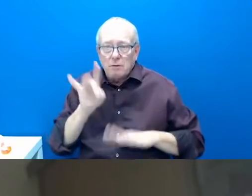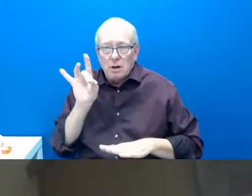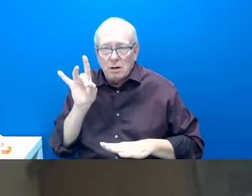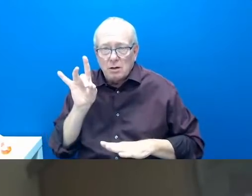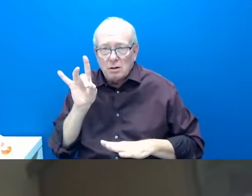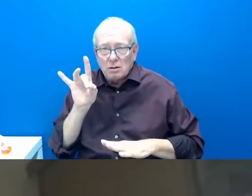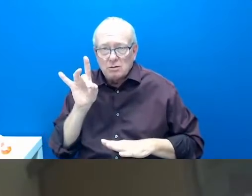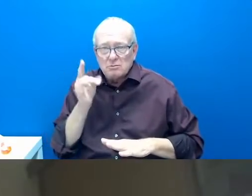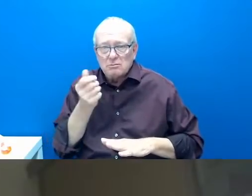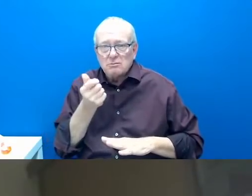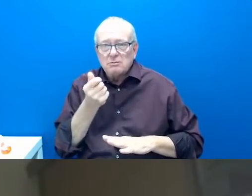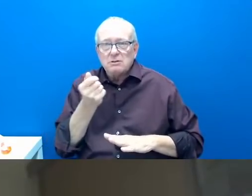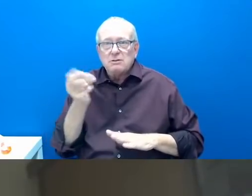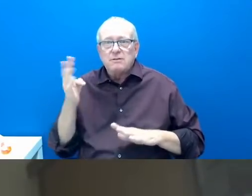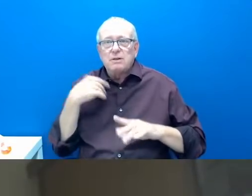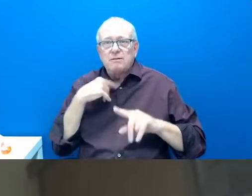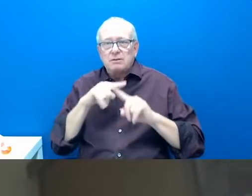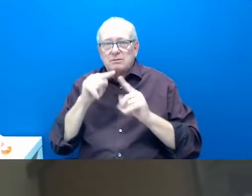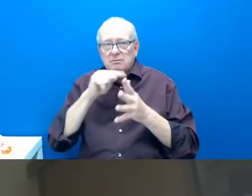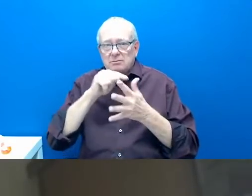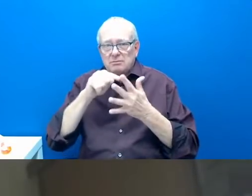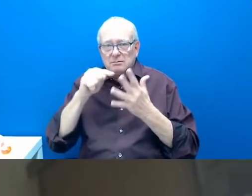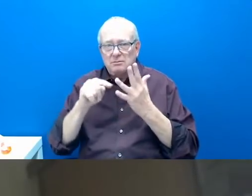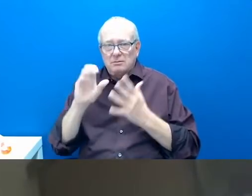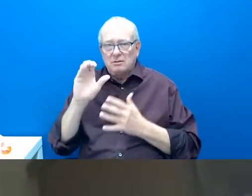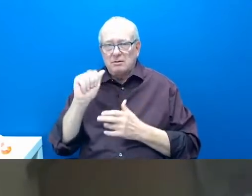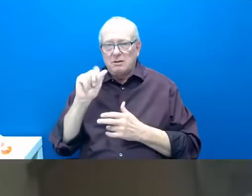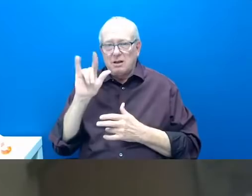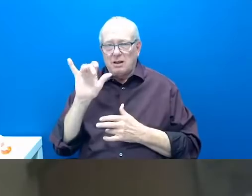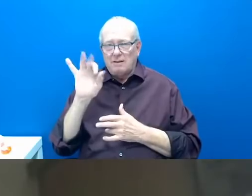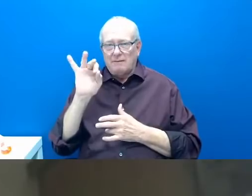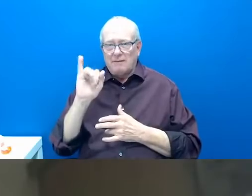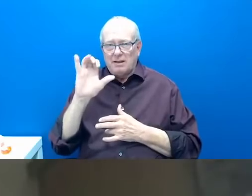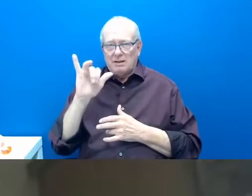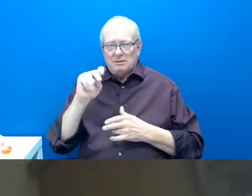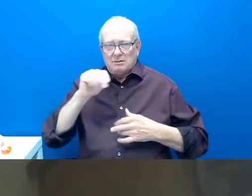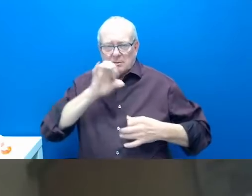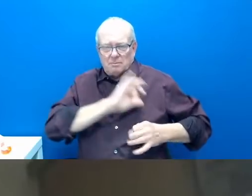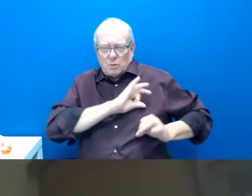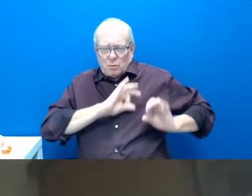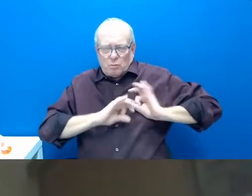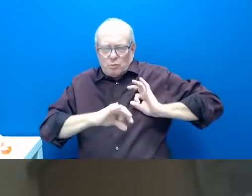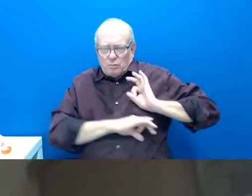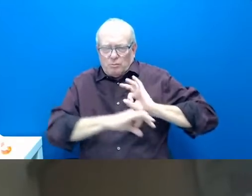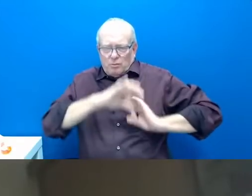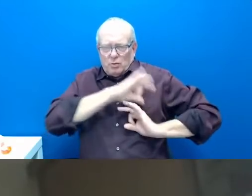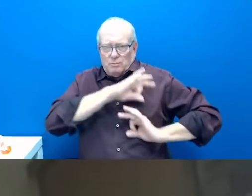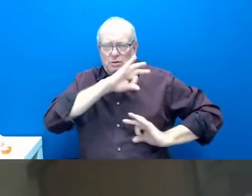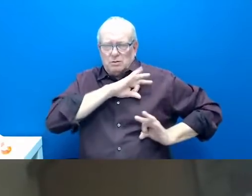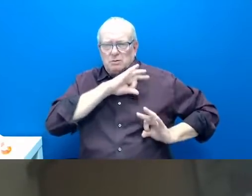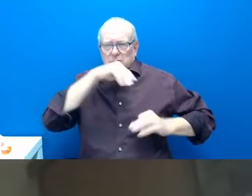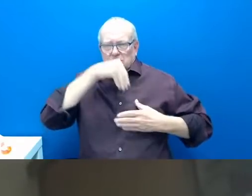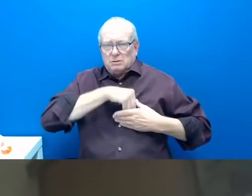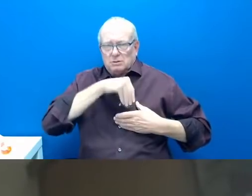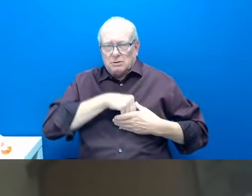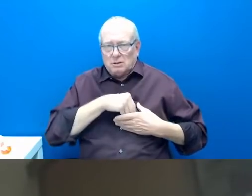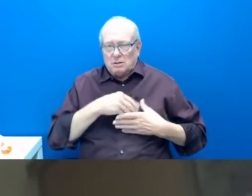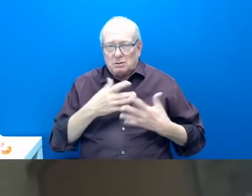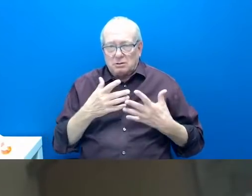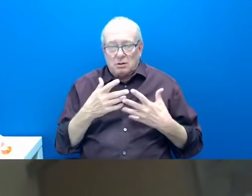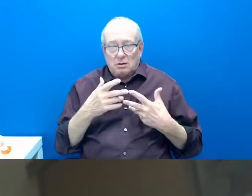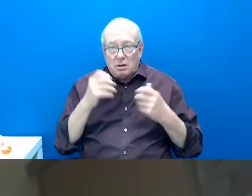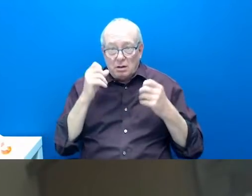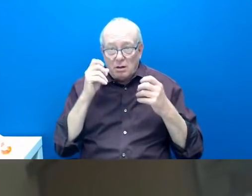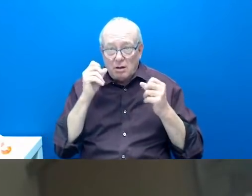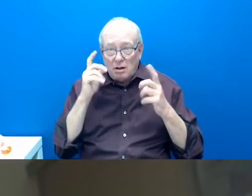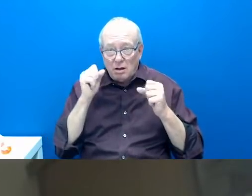they ended up finding a bunch of calcifications, which in some respects didn't surprise me, but at the same time, it kind of felt like a slap